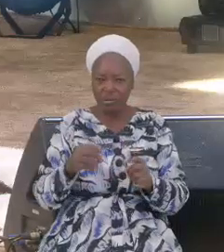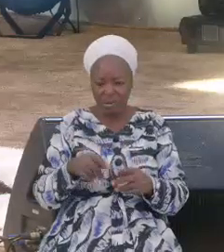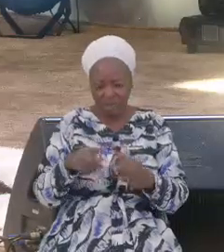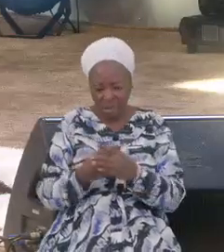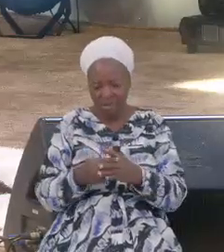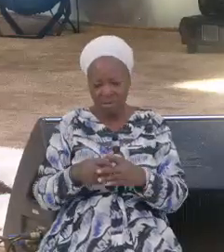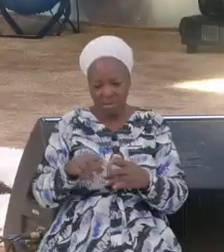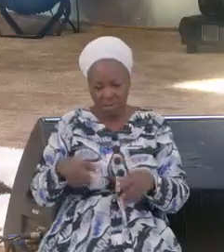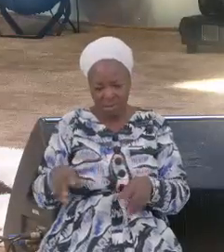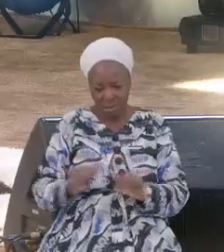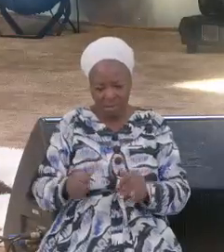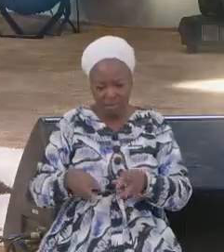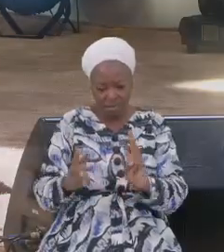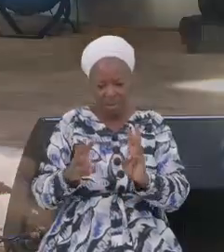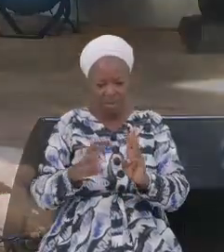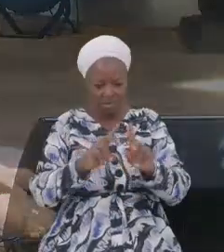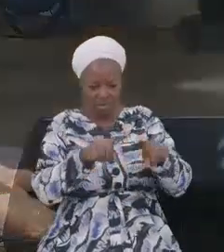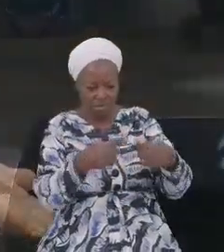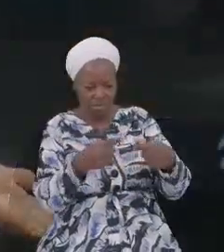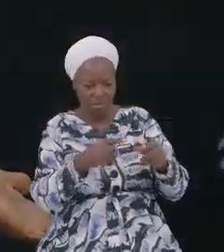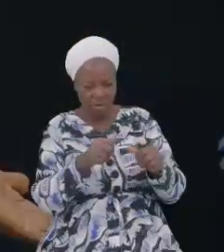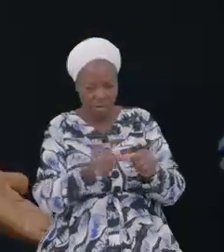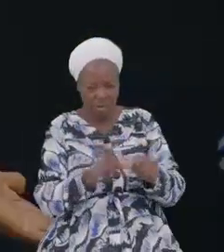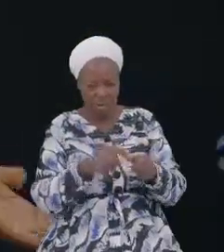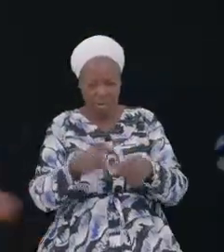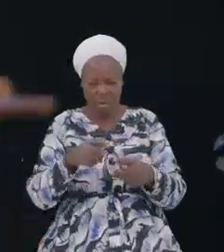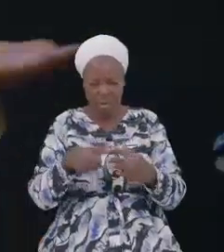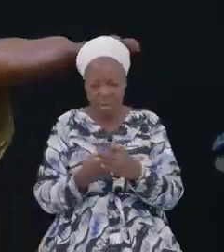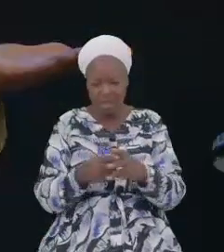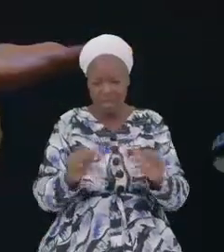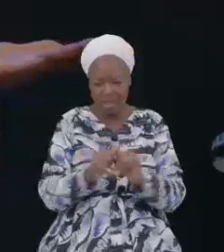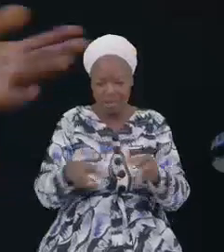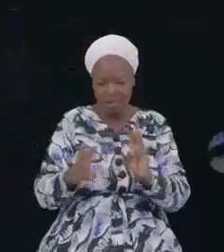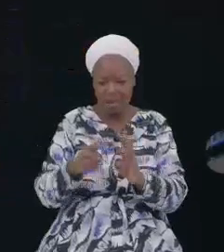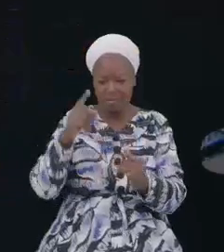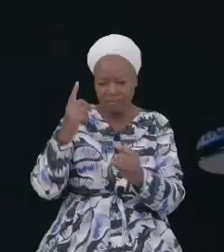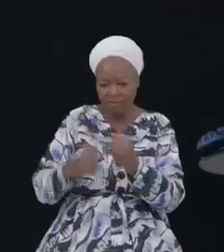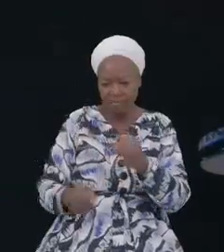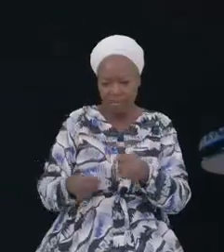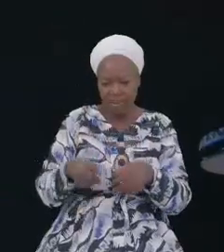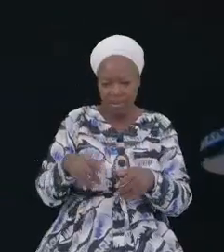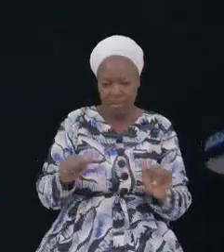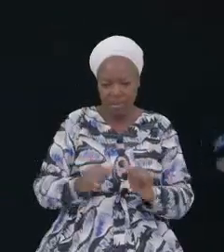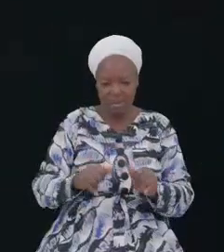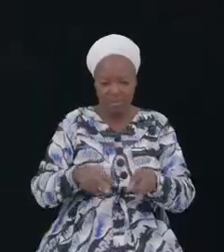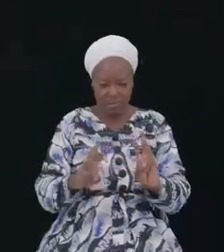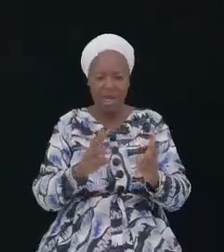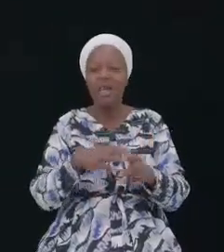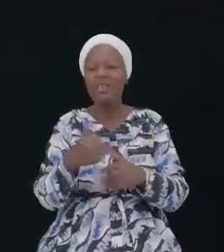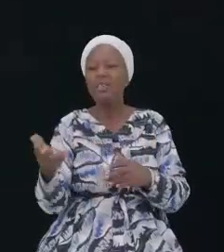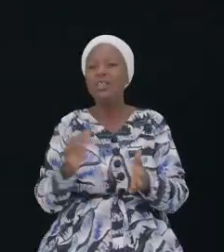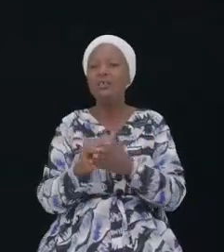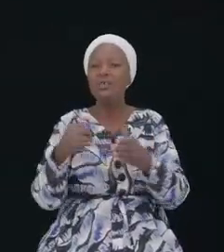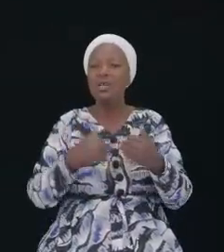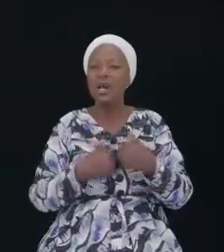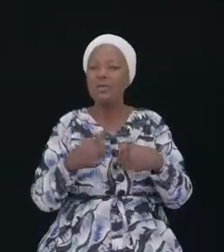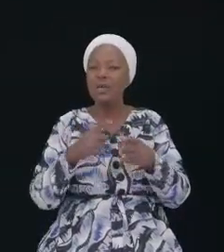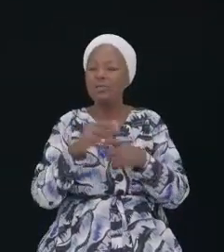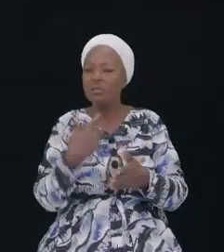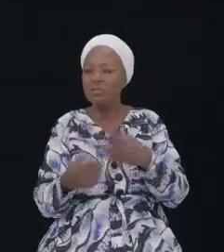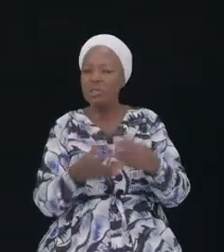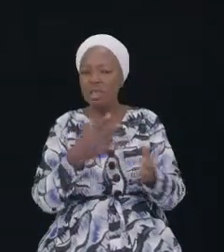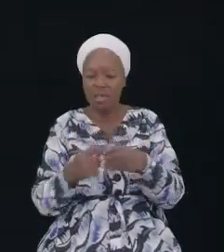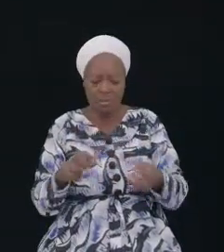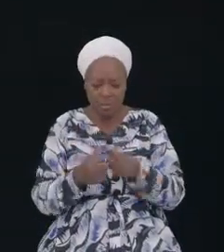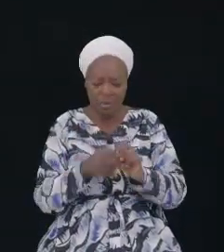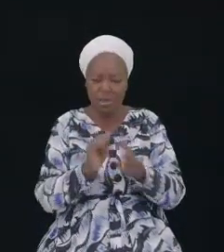go on asking the same thing and ending up the same way. Whatever message we hear and whatever challenge we have and